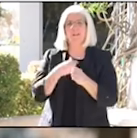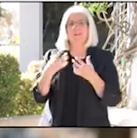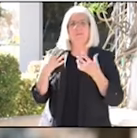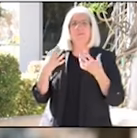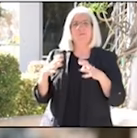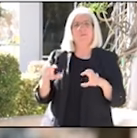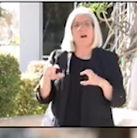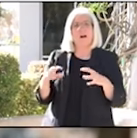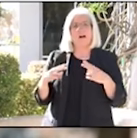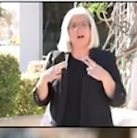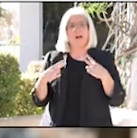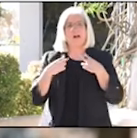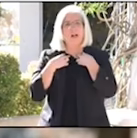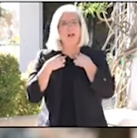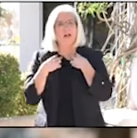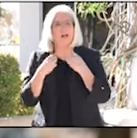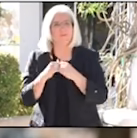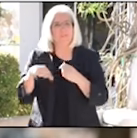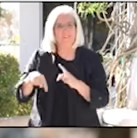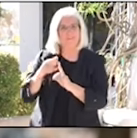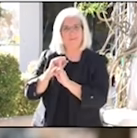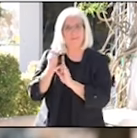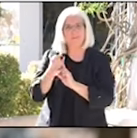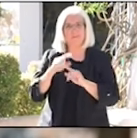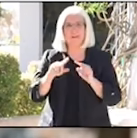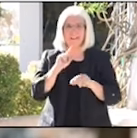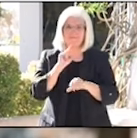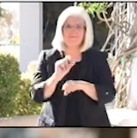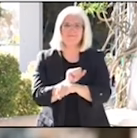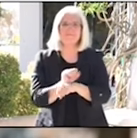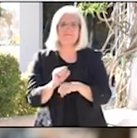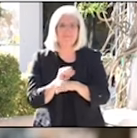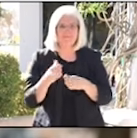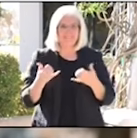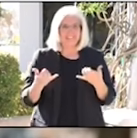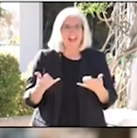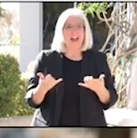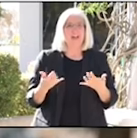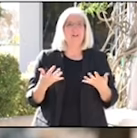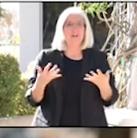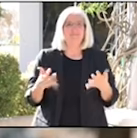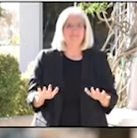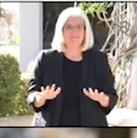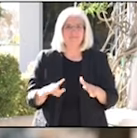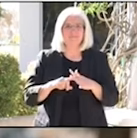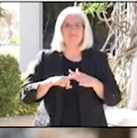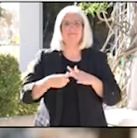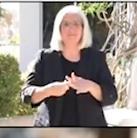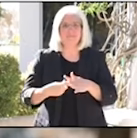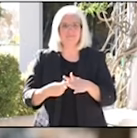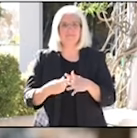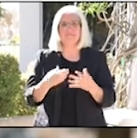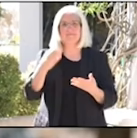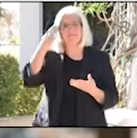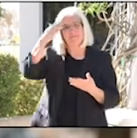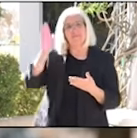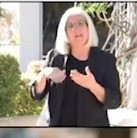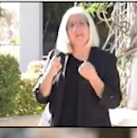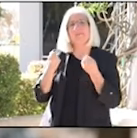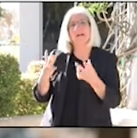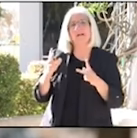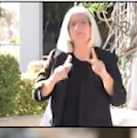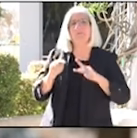here we are. And I also know that many people living in our county have been making